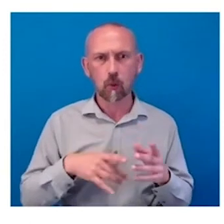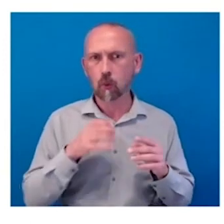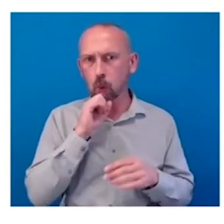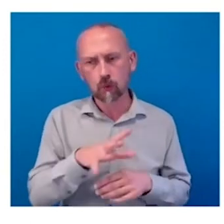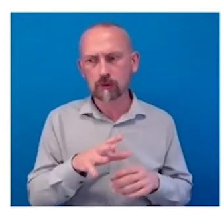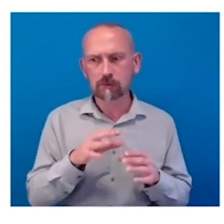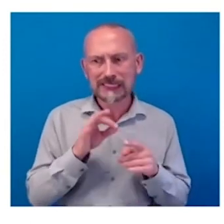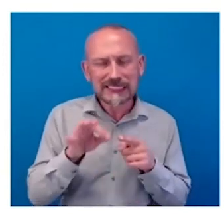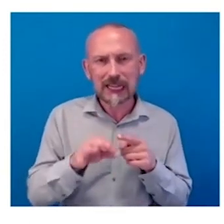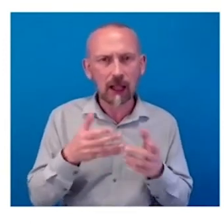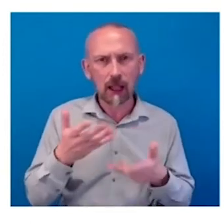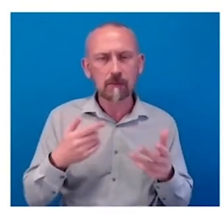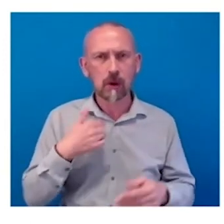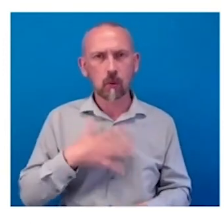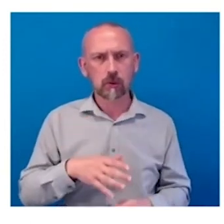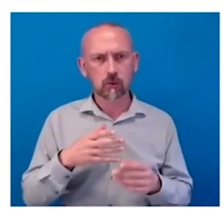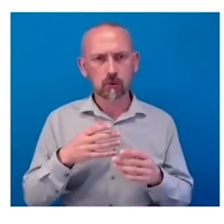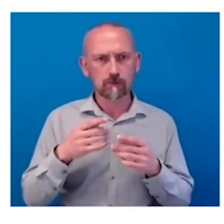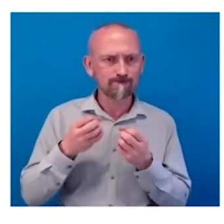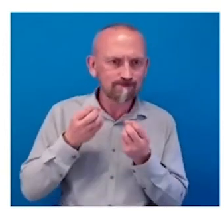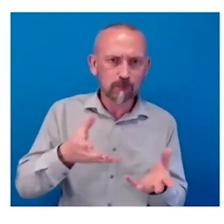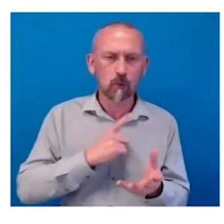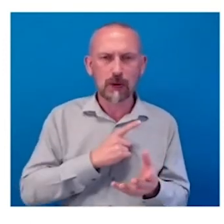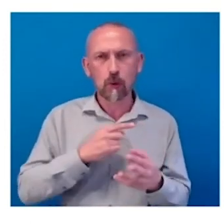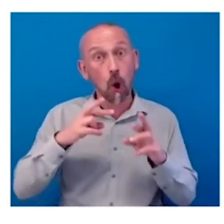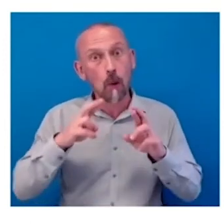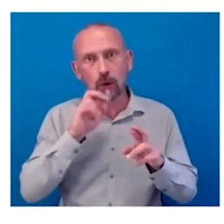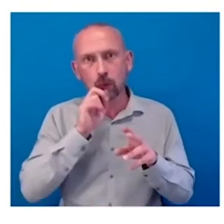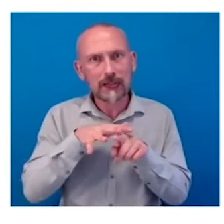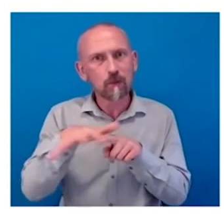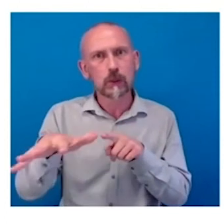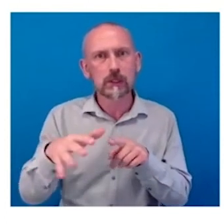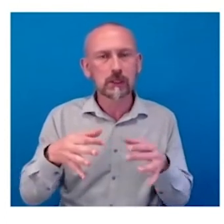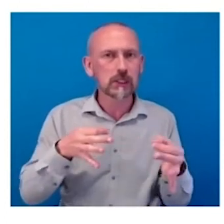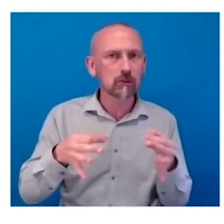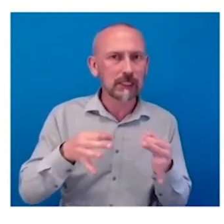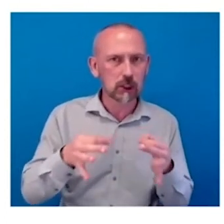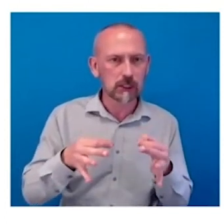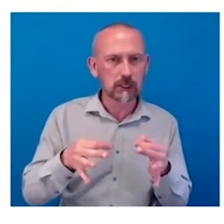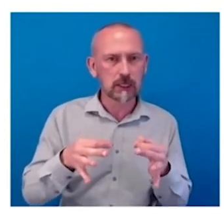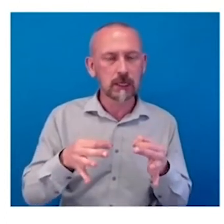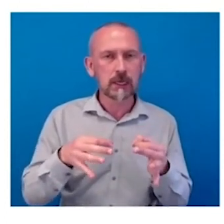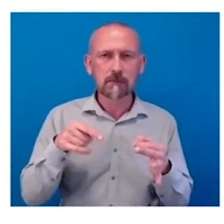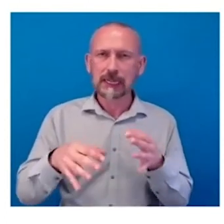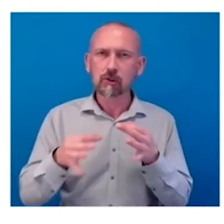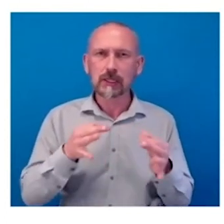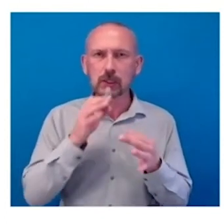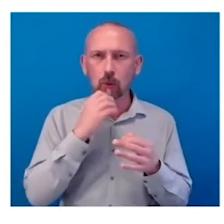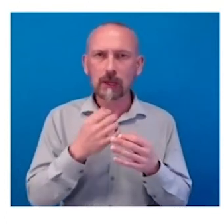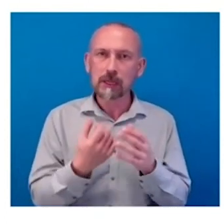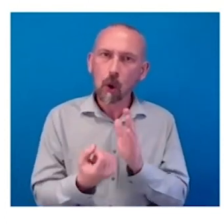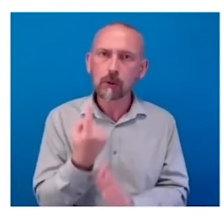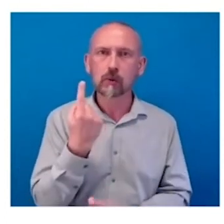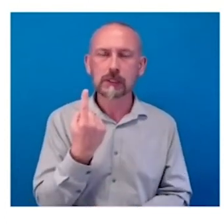hoping to influence the strategy a bit with our commission, specifically because the strategy represents an opportunity for different government departments to